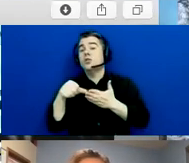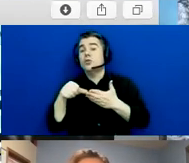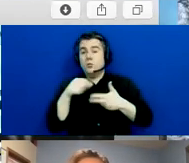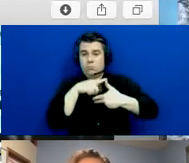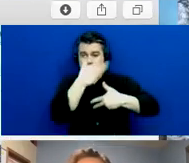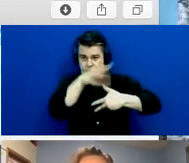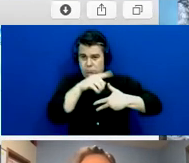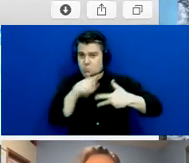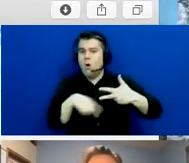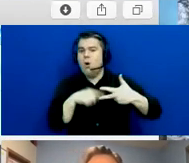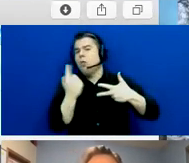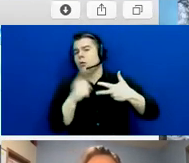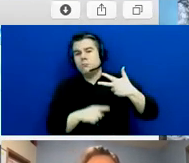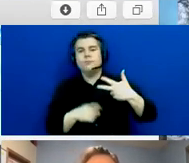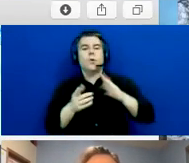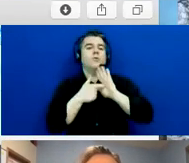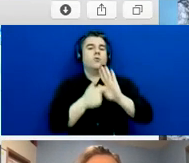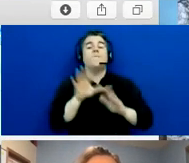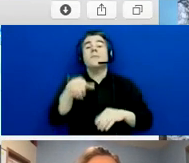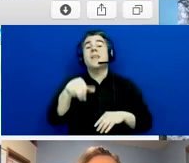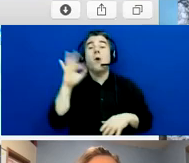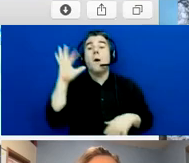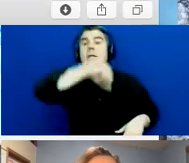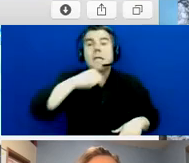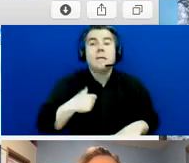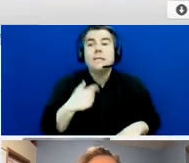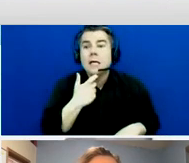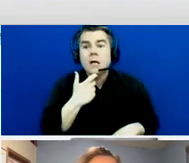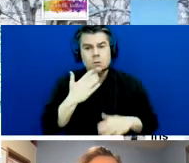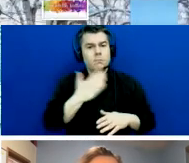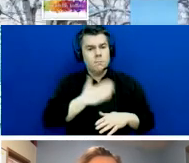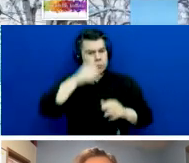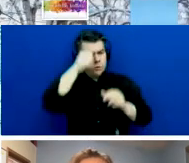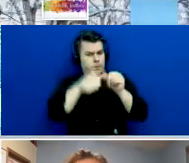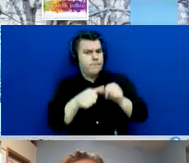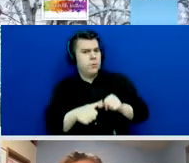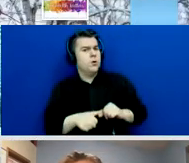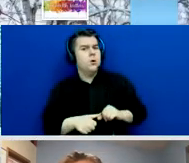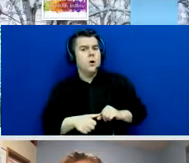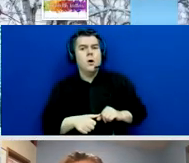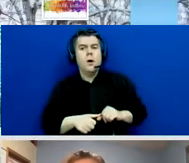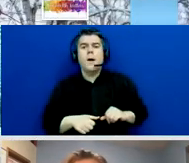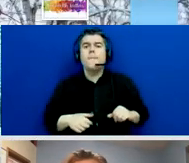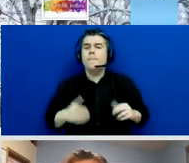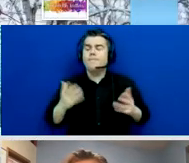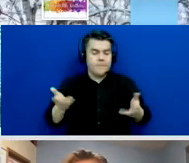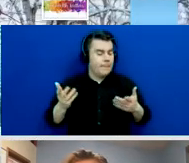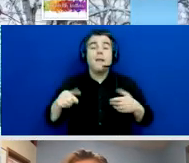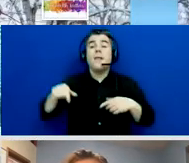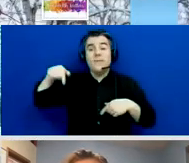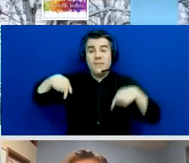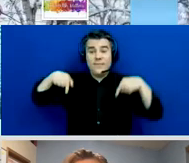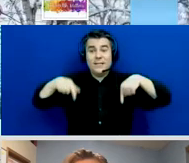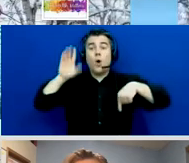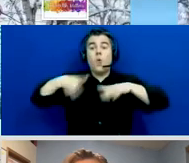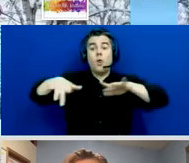guys. And if you miss something that I'm saying, please keep in mind that this is going to be recorded, so